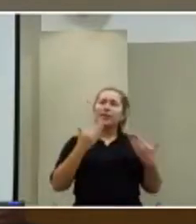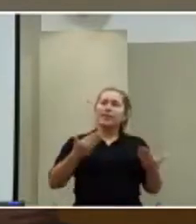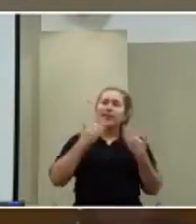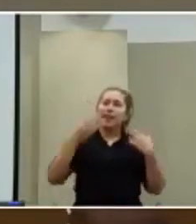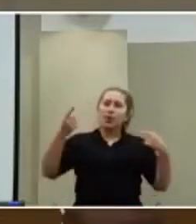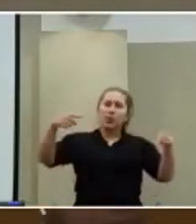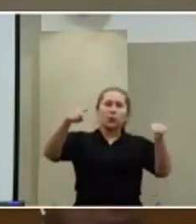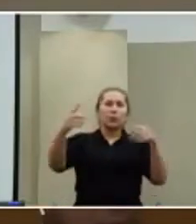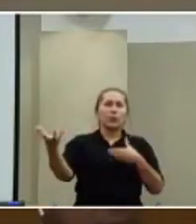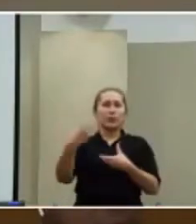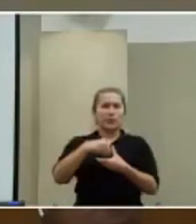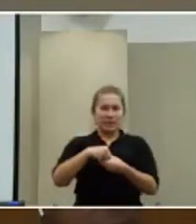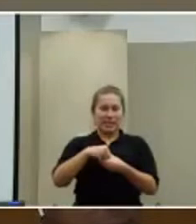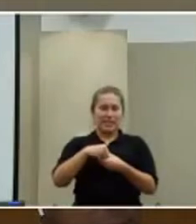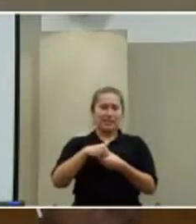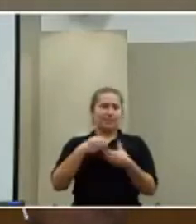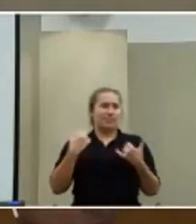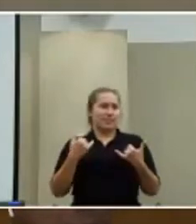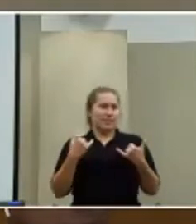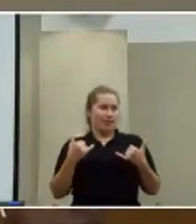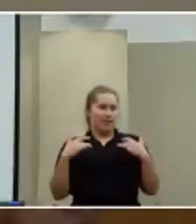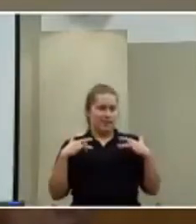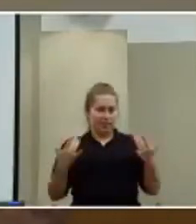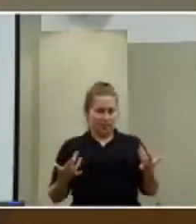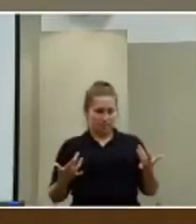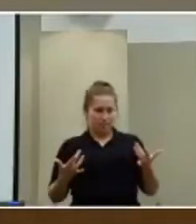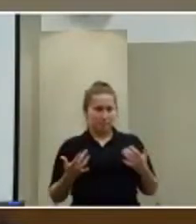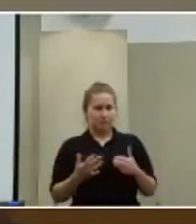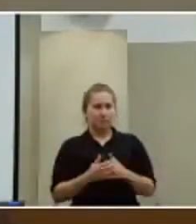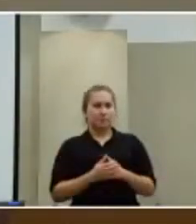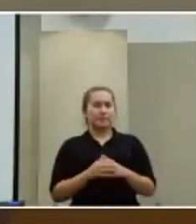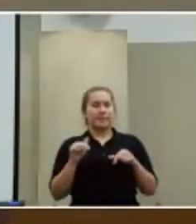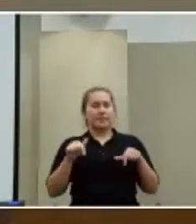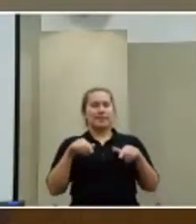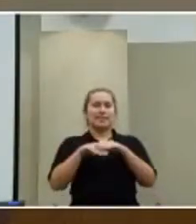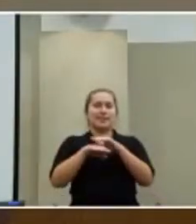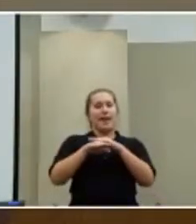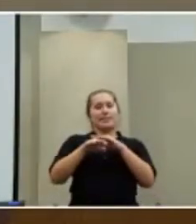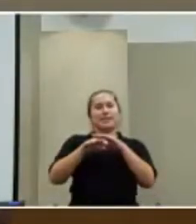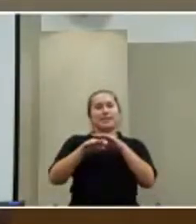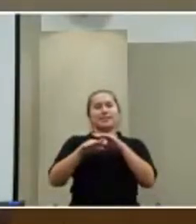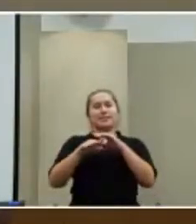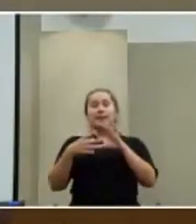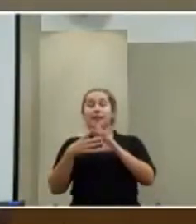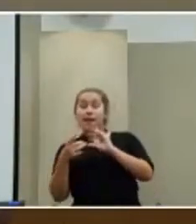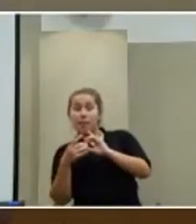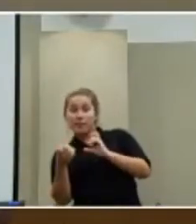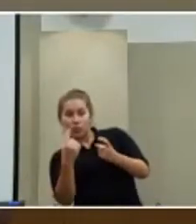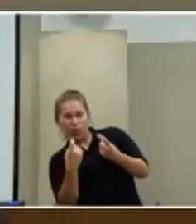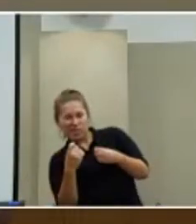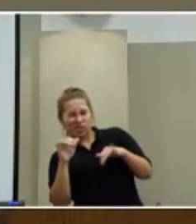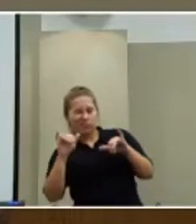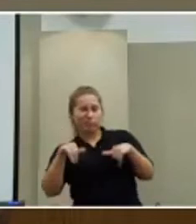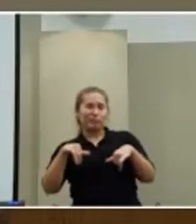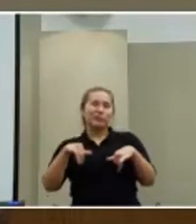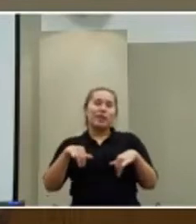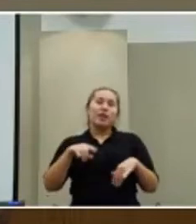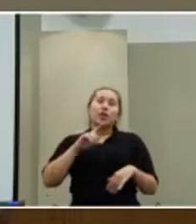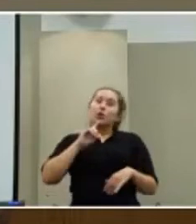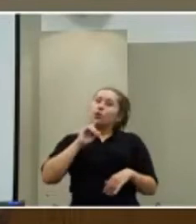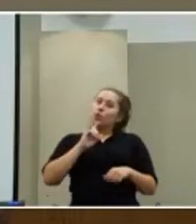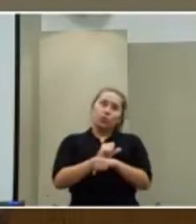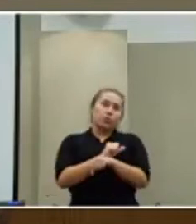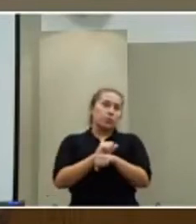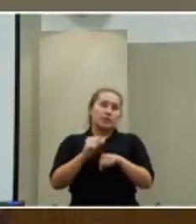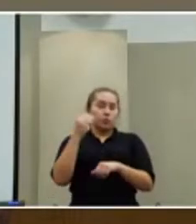who participated in today's access comments and questions, etc. We really do